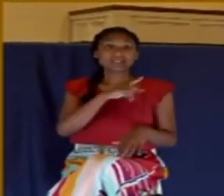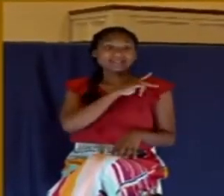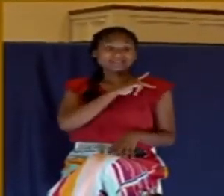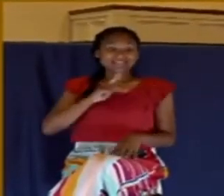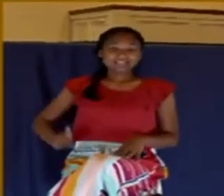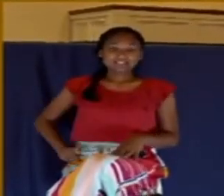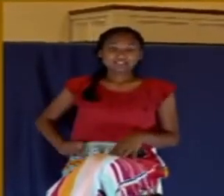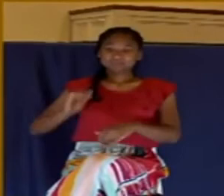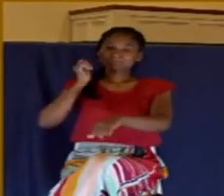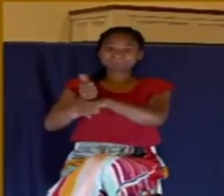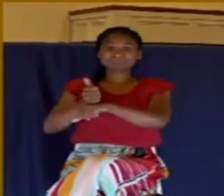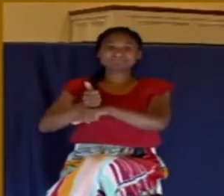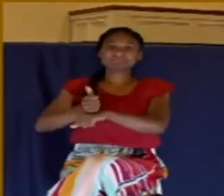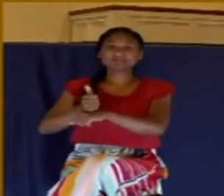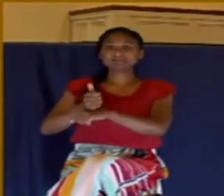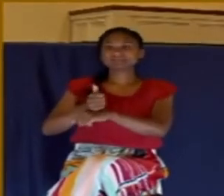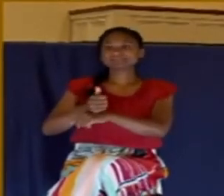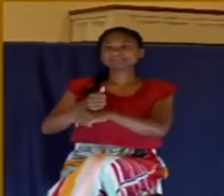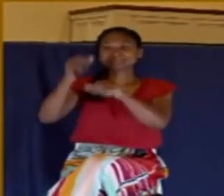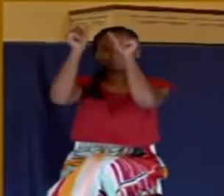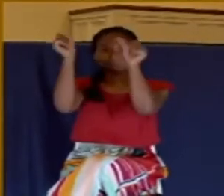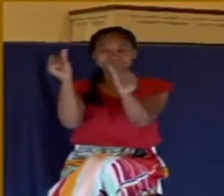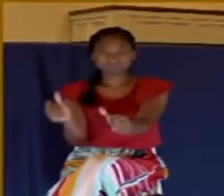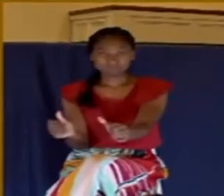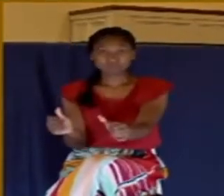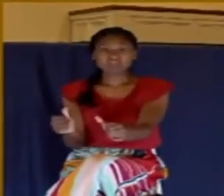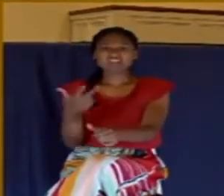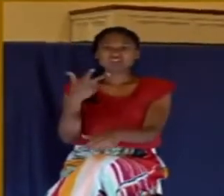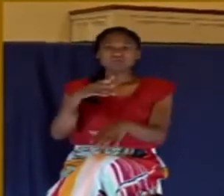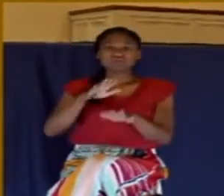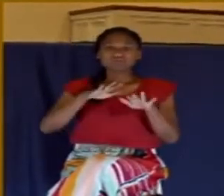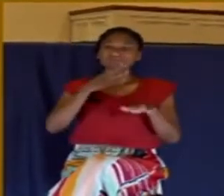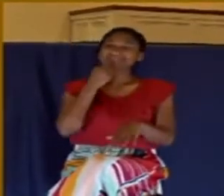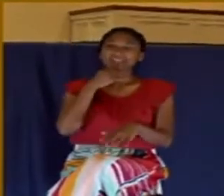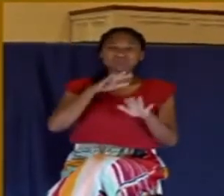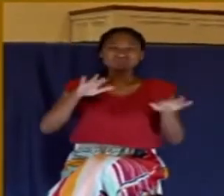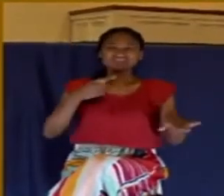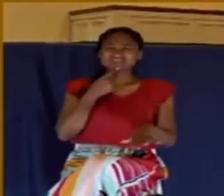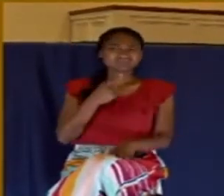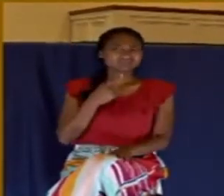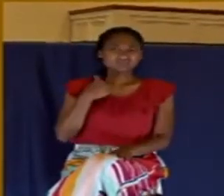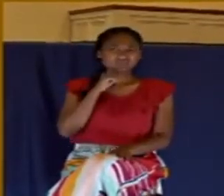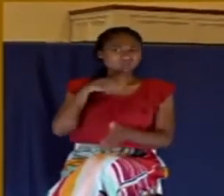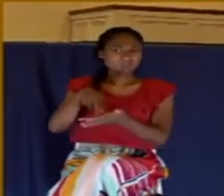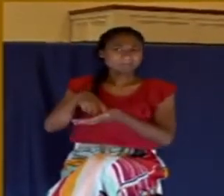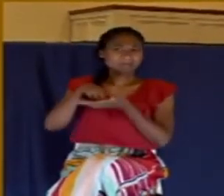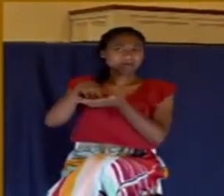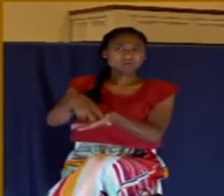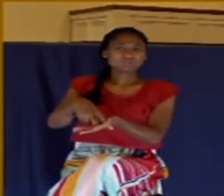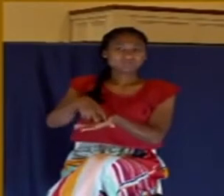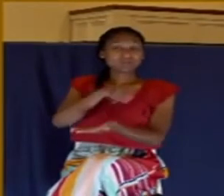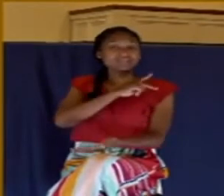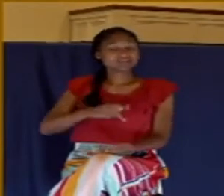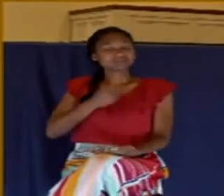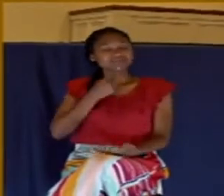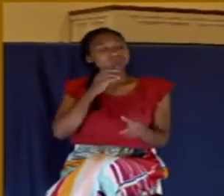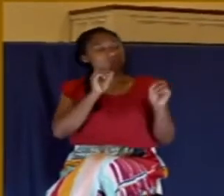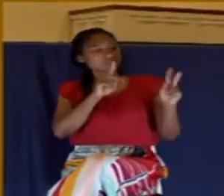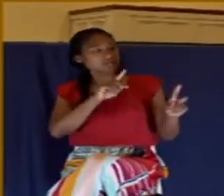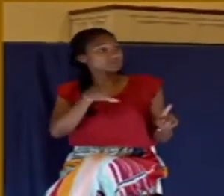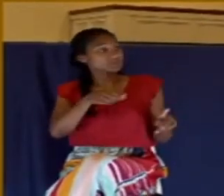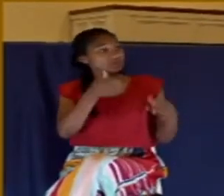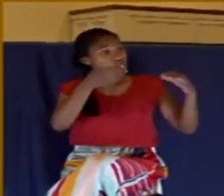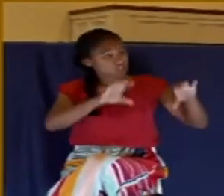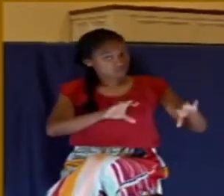made a statue, an image, and told everyone to bow down, and the three Hebrew children said, "We're not bowing." He said, "I'm going to give you another chance. If you don't bow, I'm going to throw you into